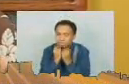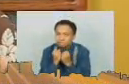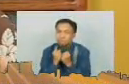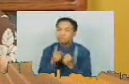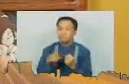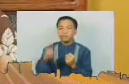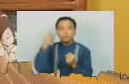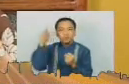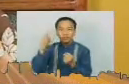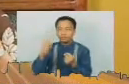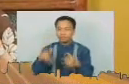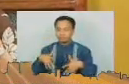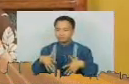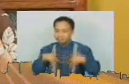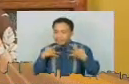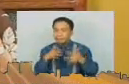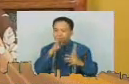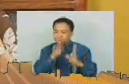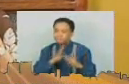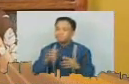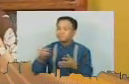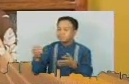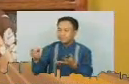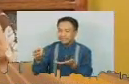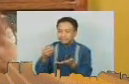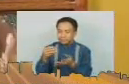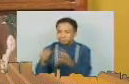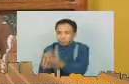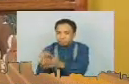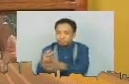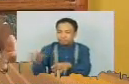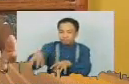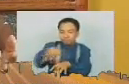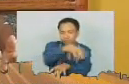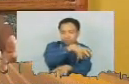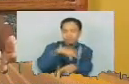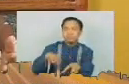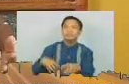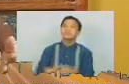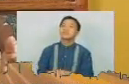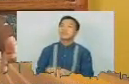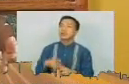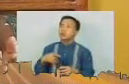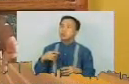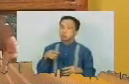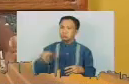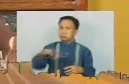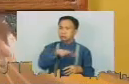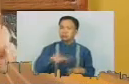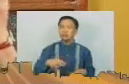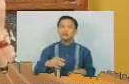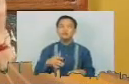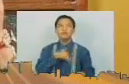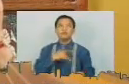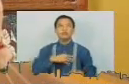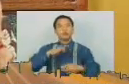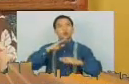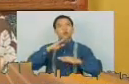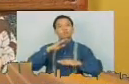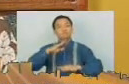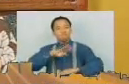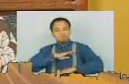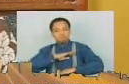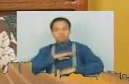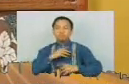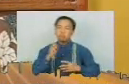mo that you always call for whenever you have problems. Kung hindi mo naintindihan what He has given you. Diba? Yeah, in Dapat fact, yun right muna yung,